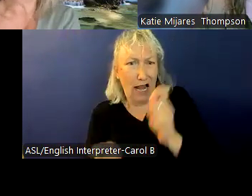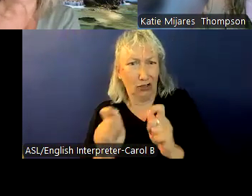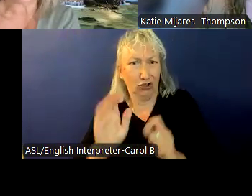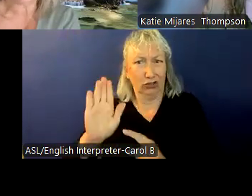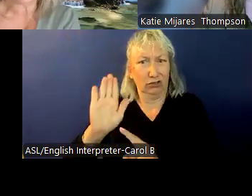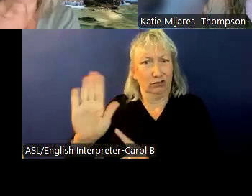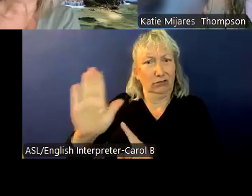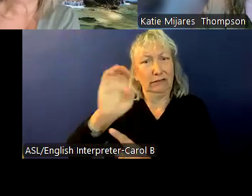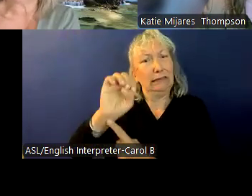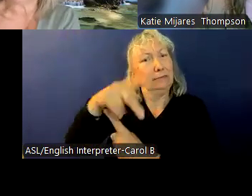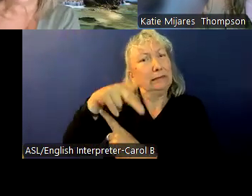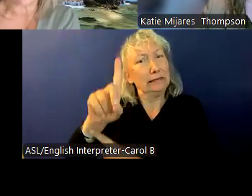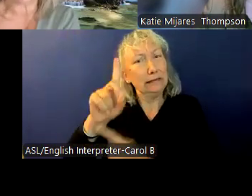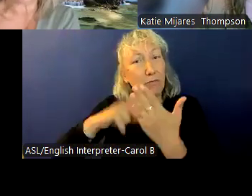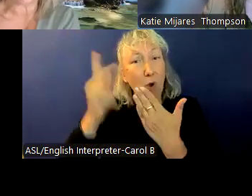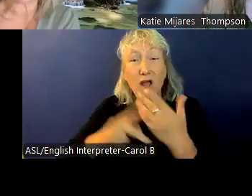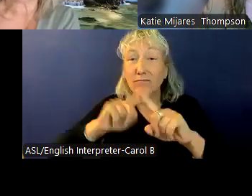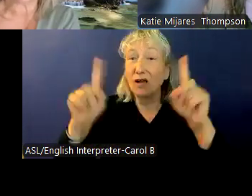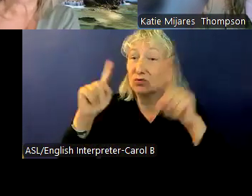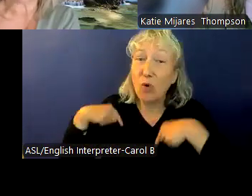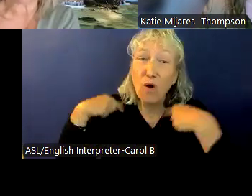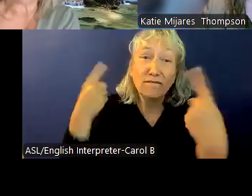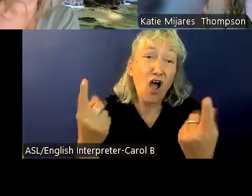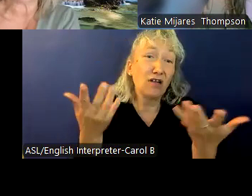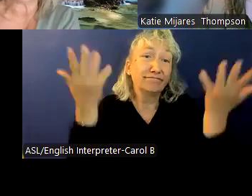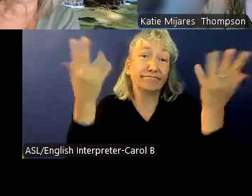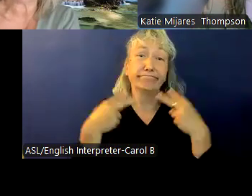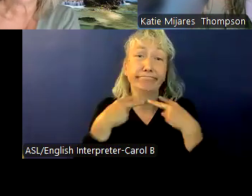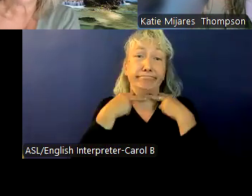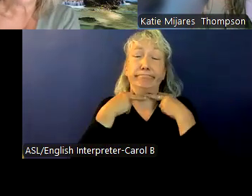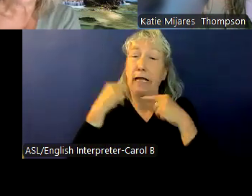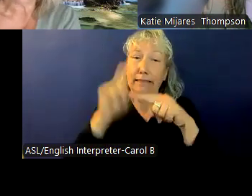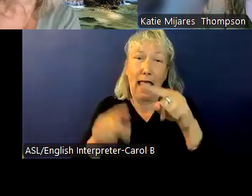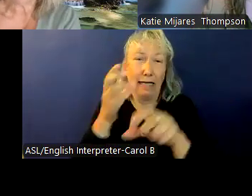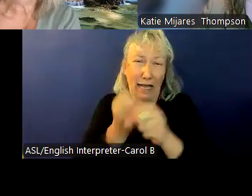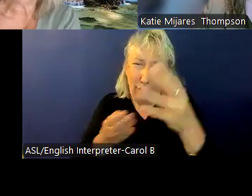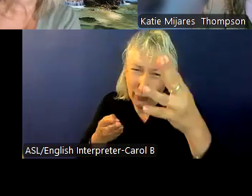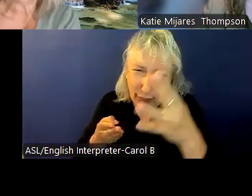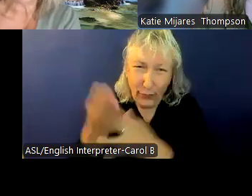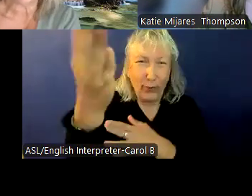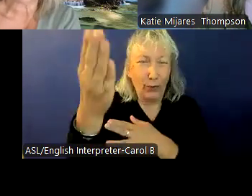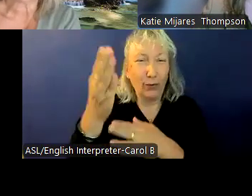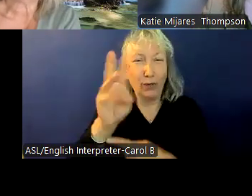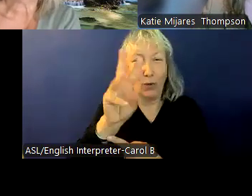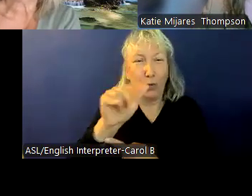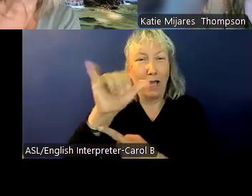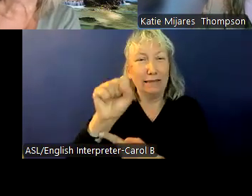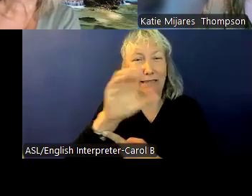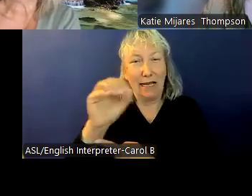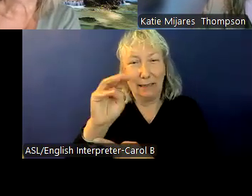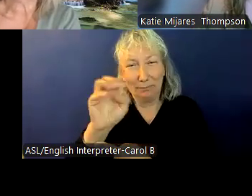of today, none of the bills have made it past the Ways and Means Committee. If the bill were to pass in a